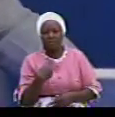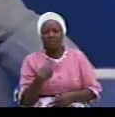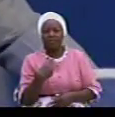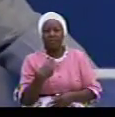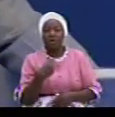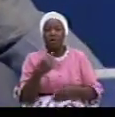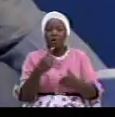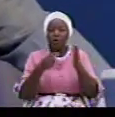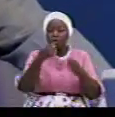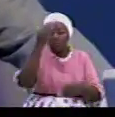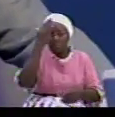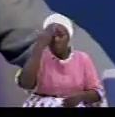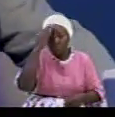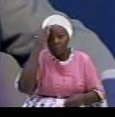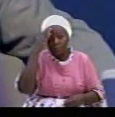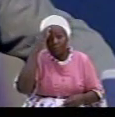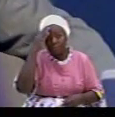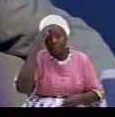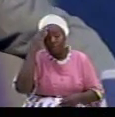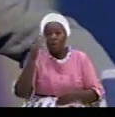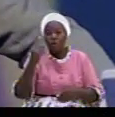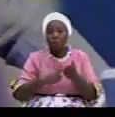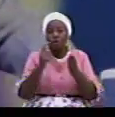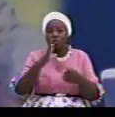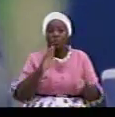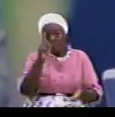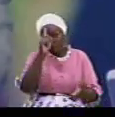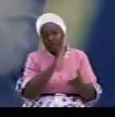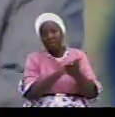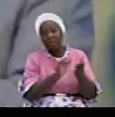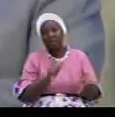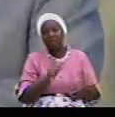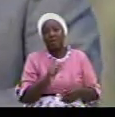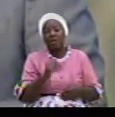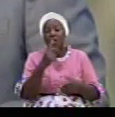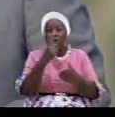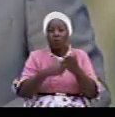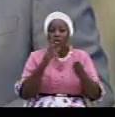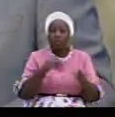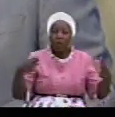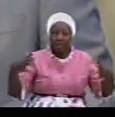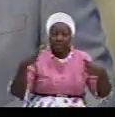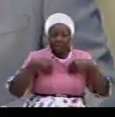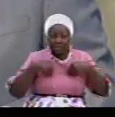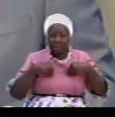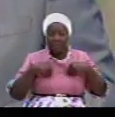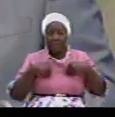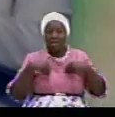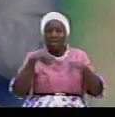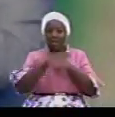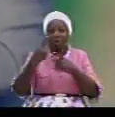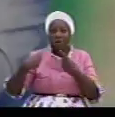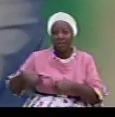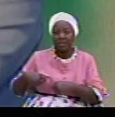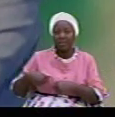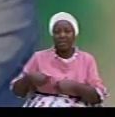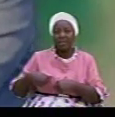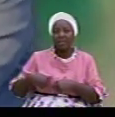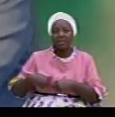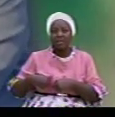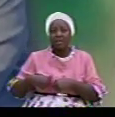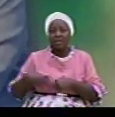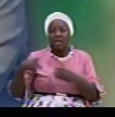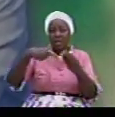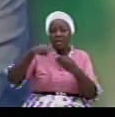you know, what you believe, what you embrace in your heart about